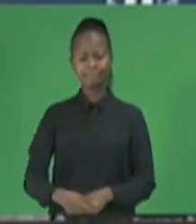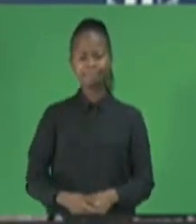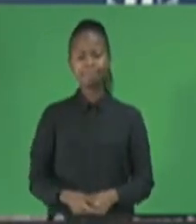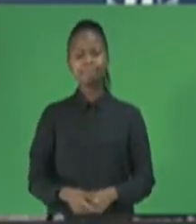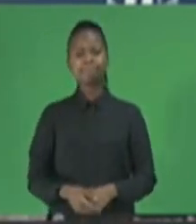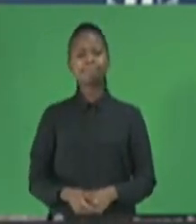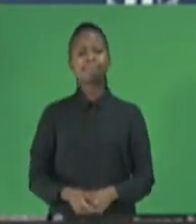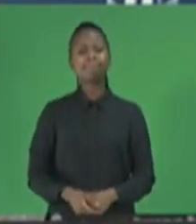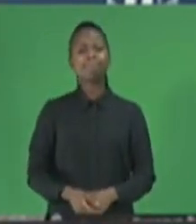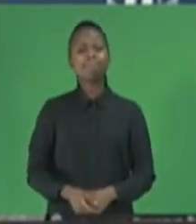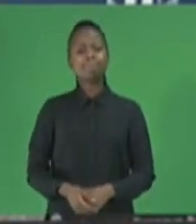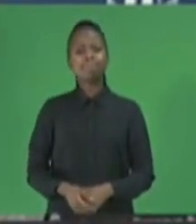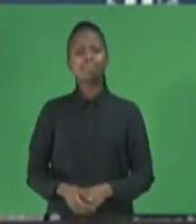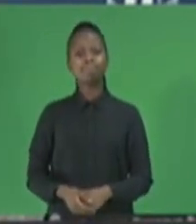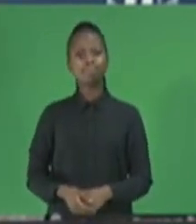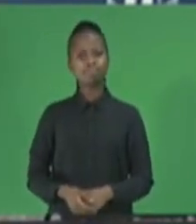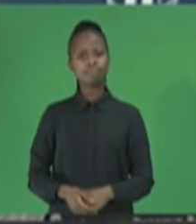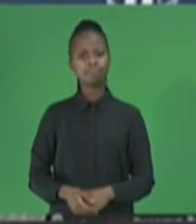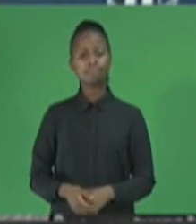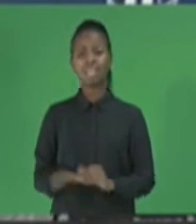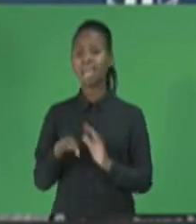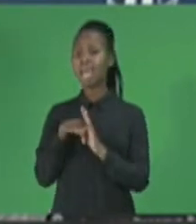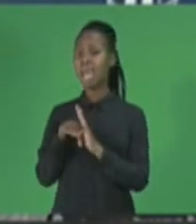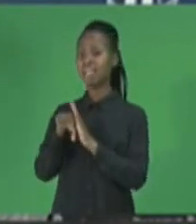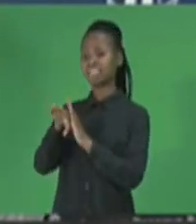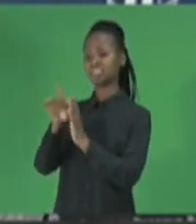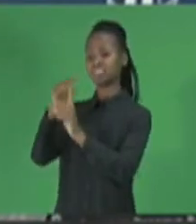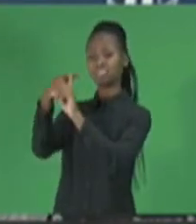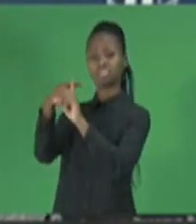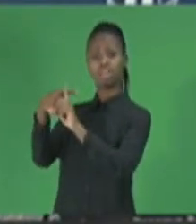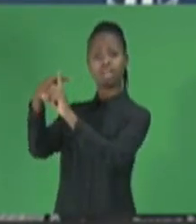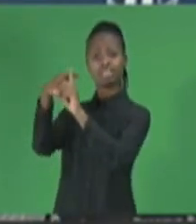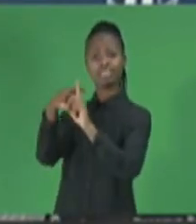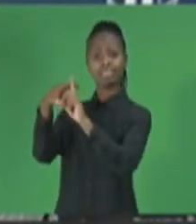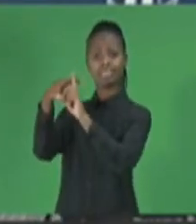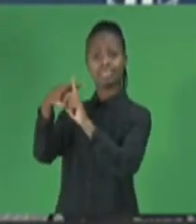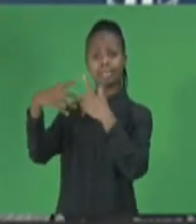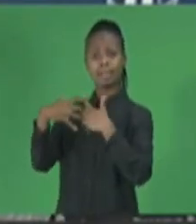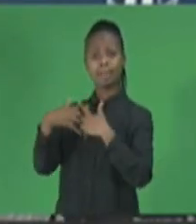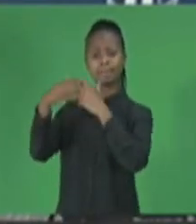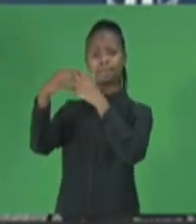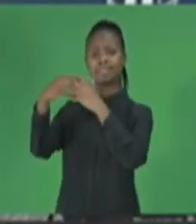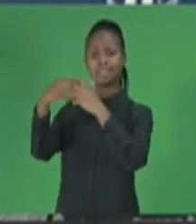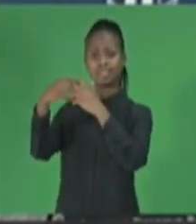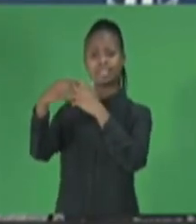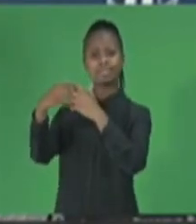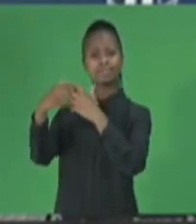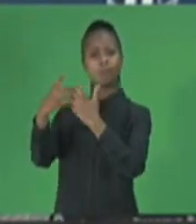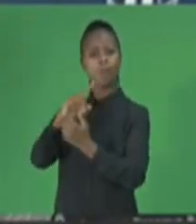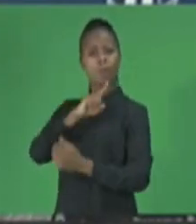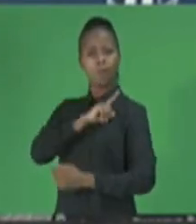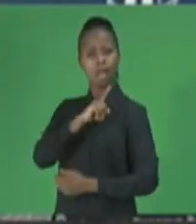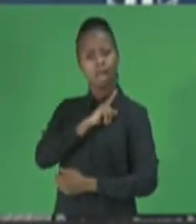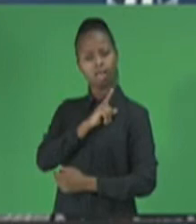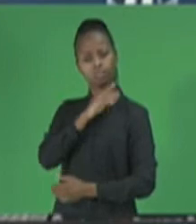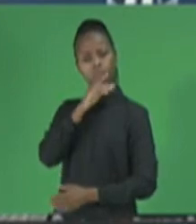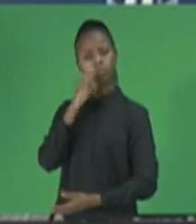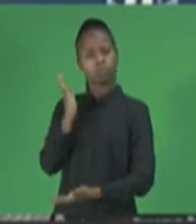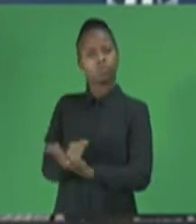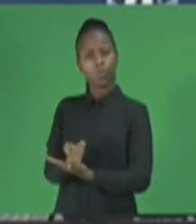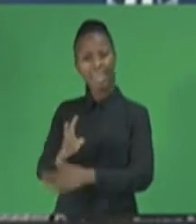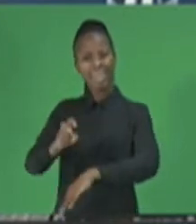The inflation target was introduced as 3 to 6. In